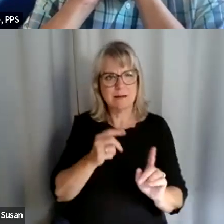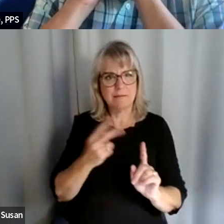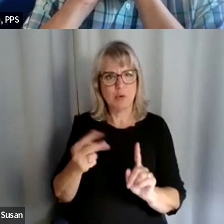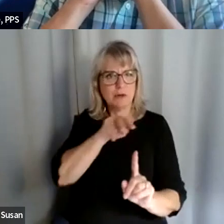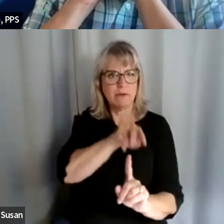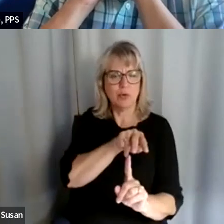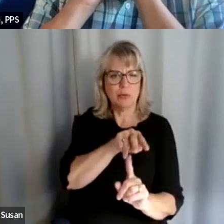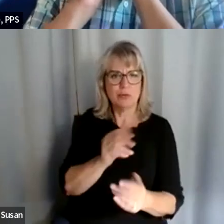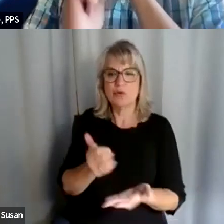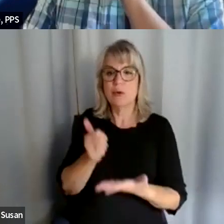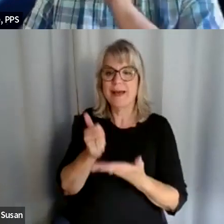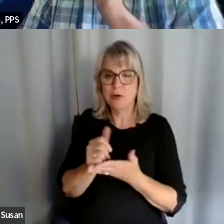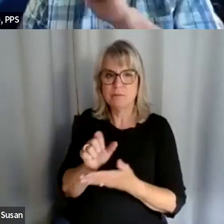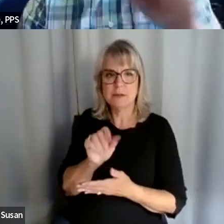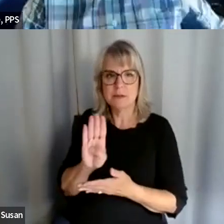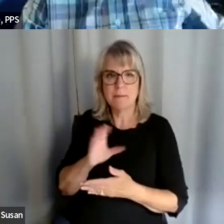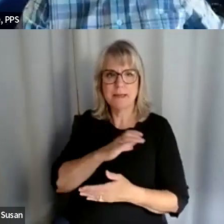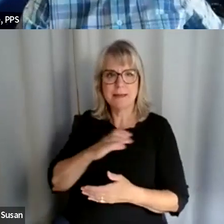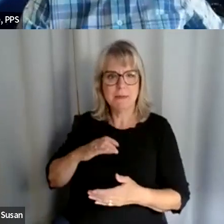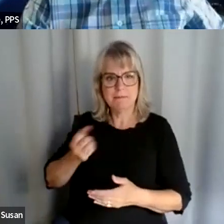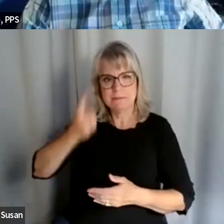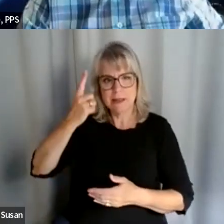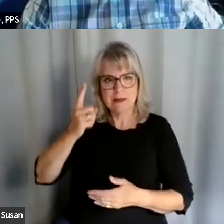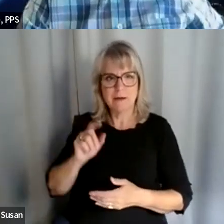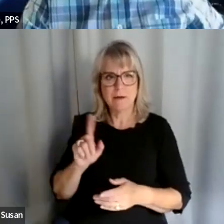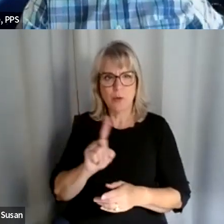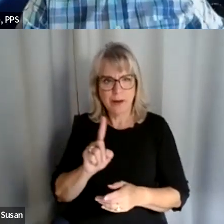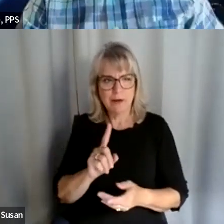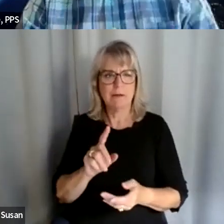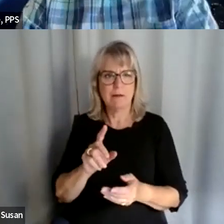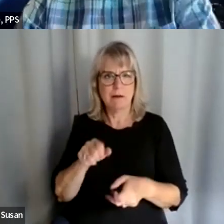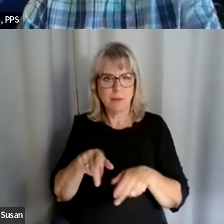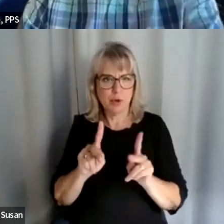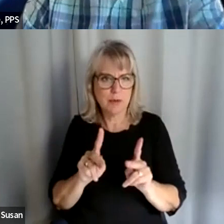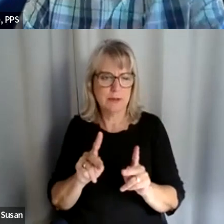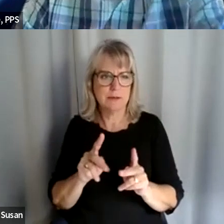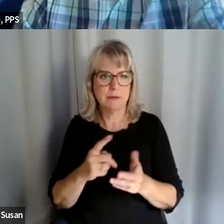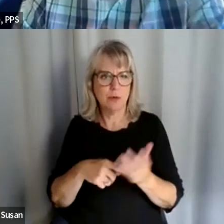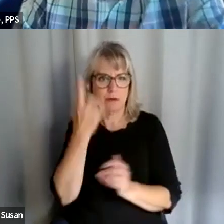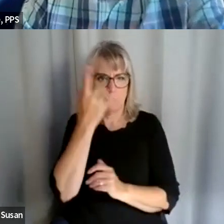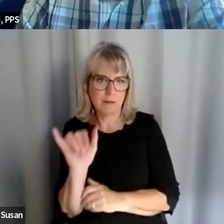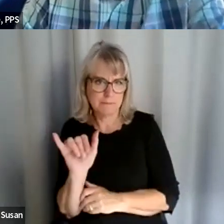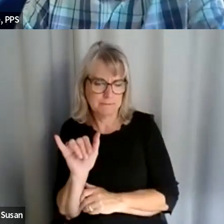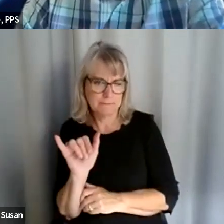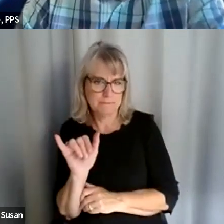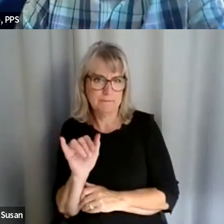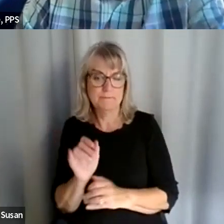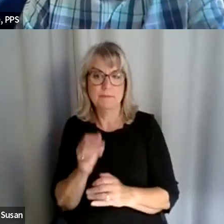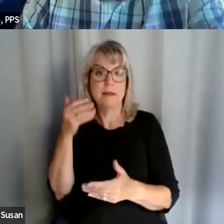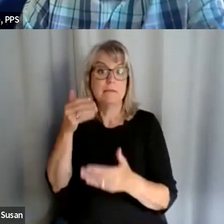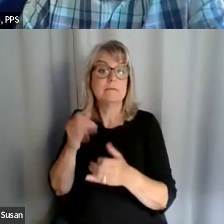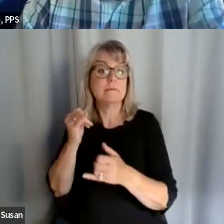the subcommittee understand what those opportunities might look like. And then finally, we